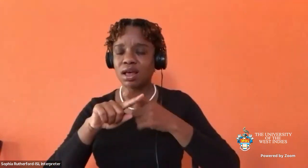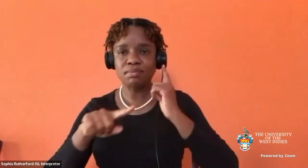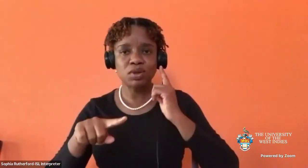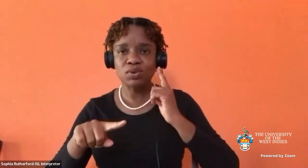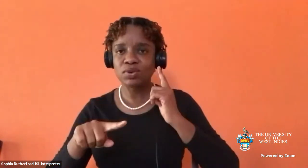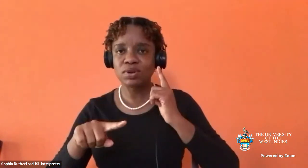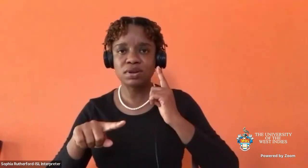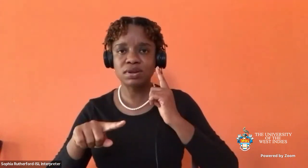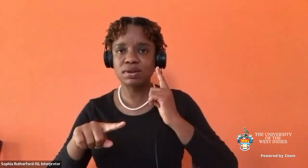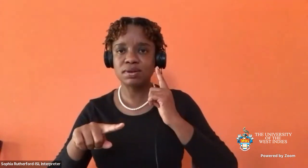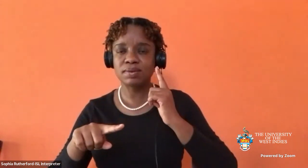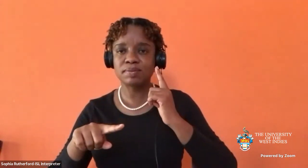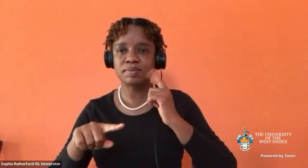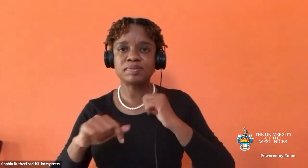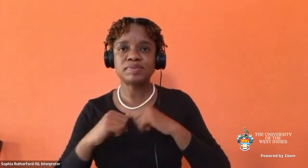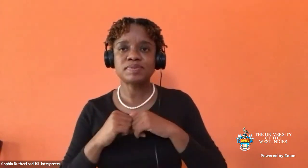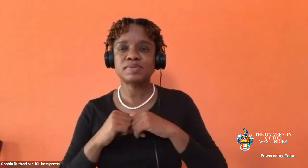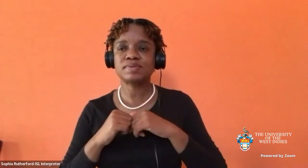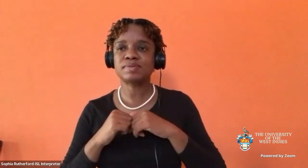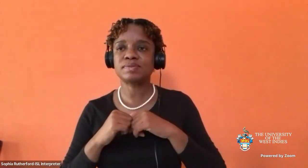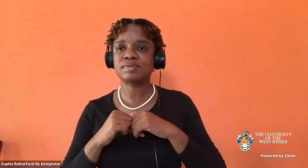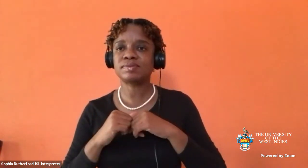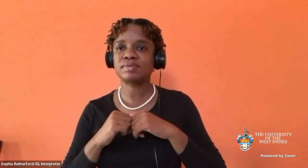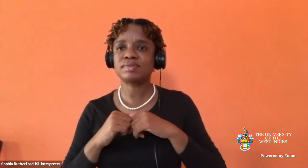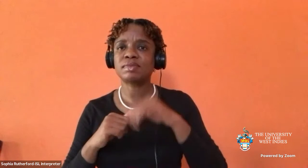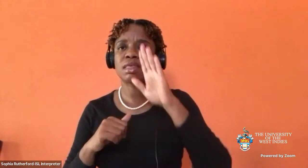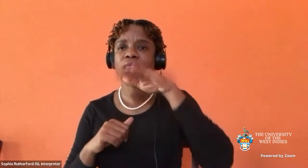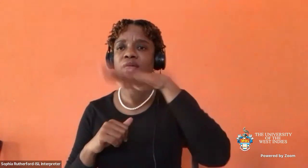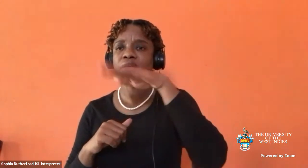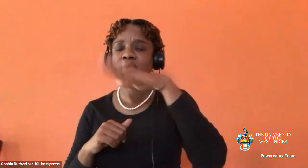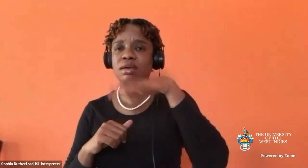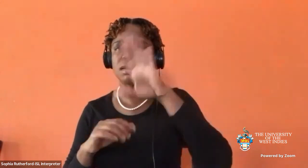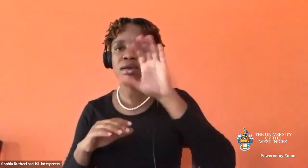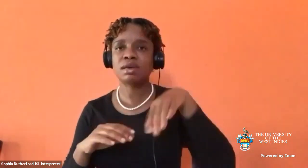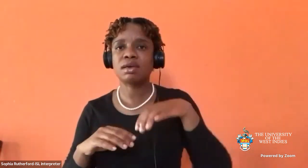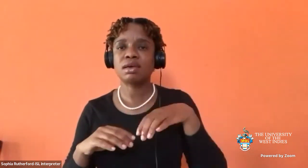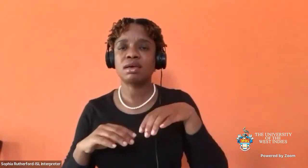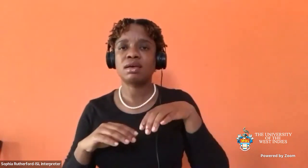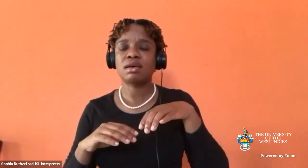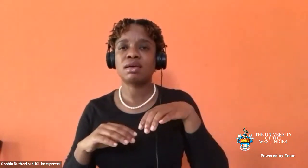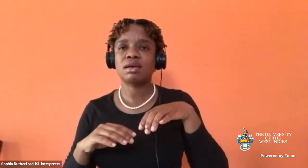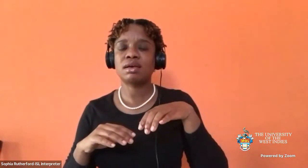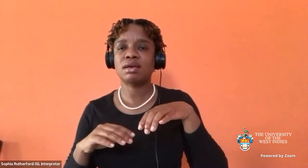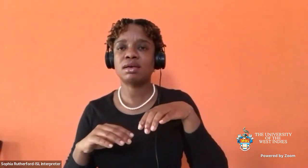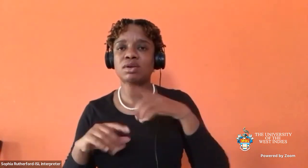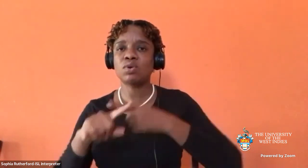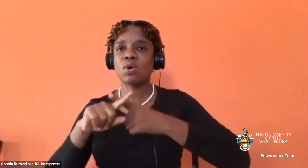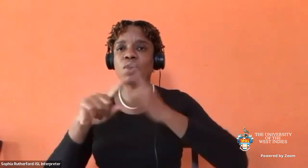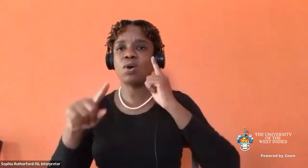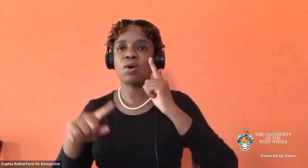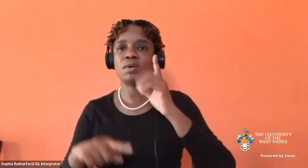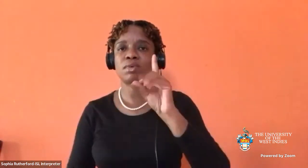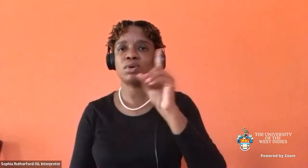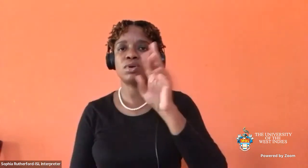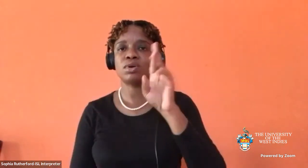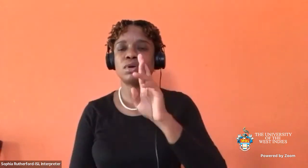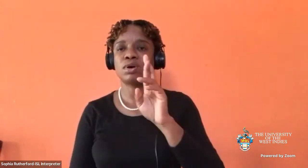Oh, wow. Chevelle, can you unmute Dr. Keisha Bowler-Hines?